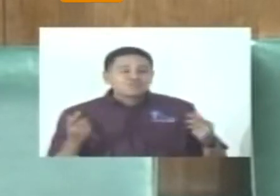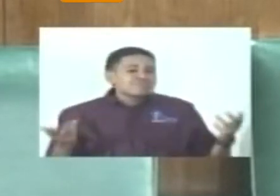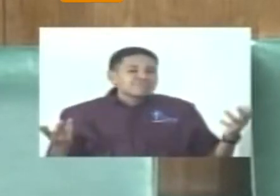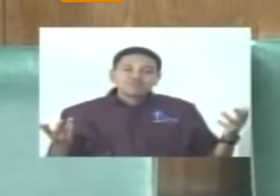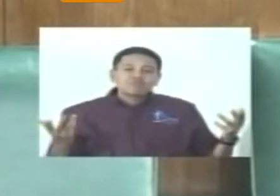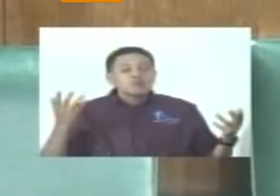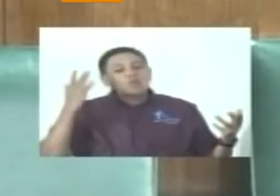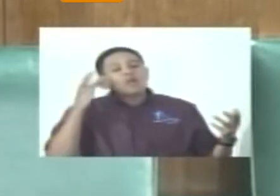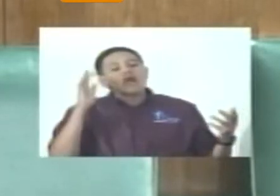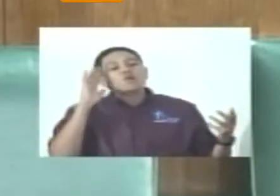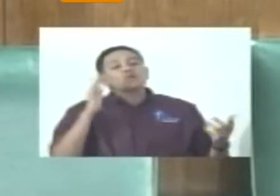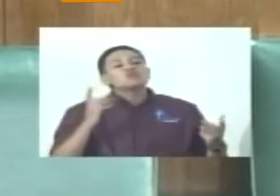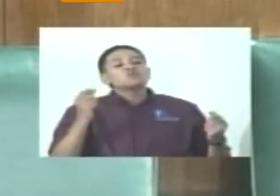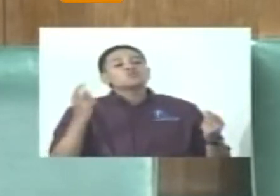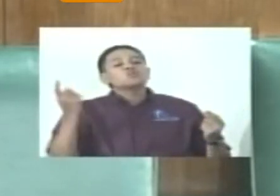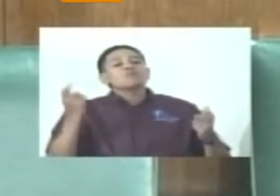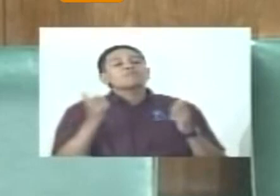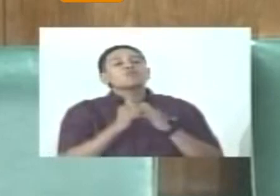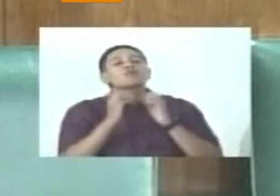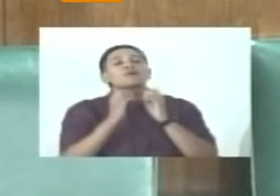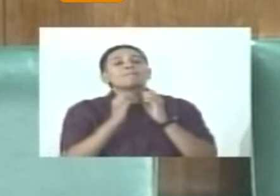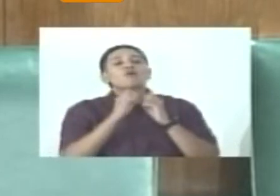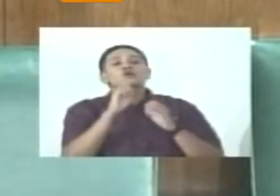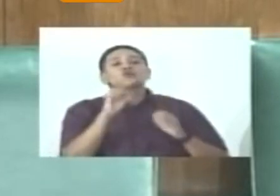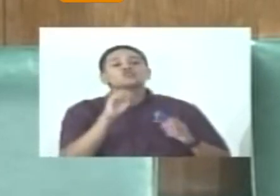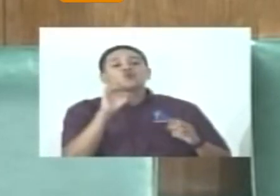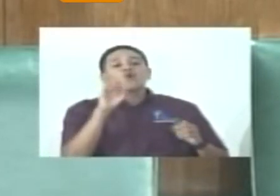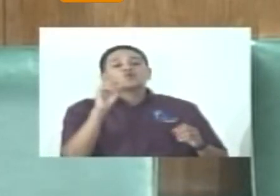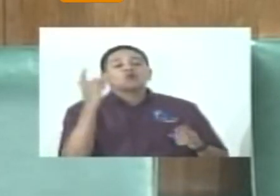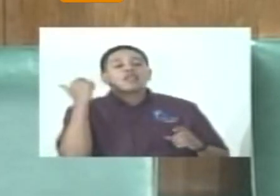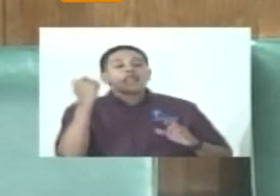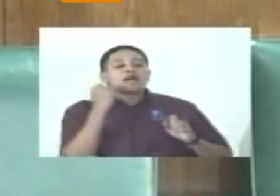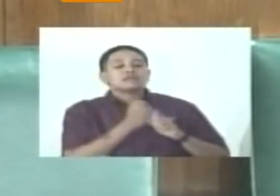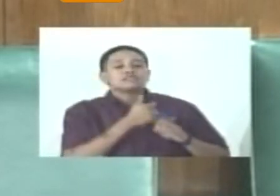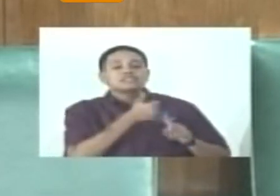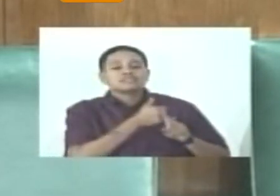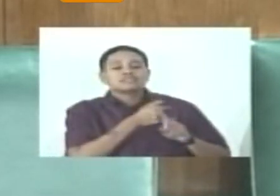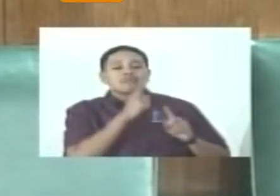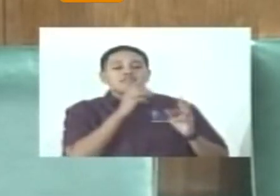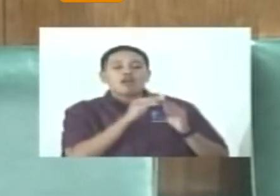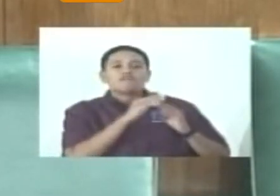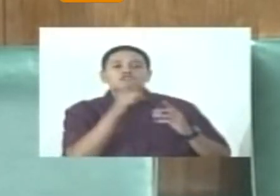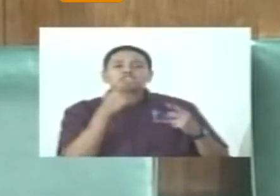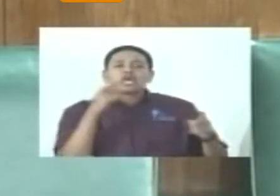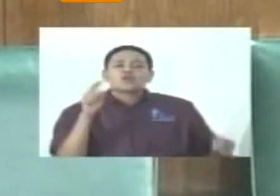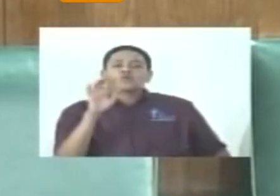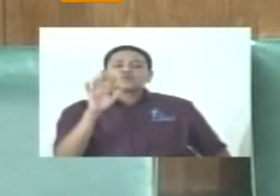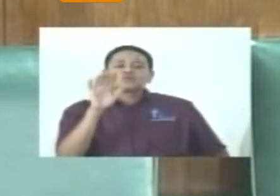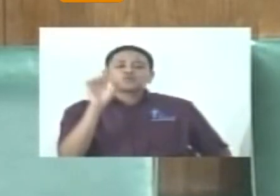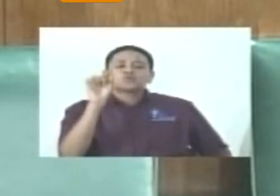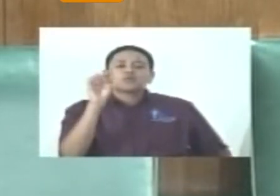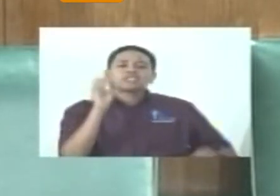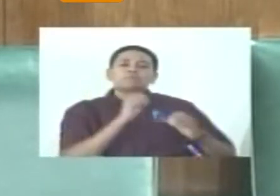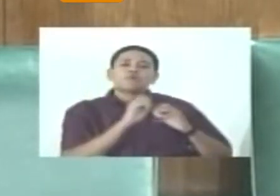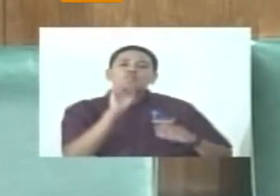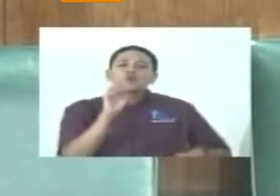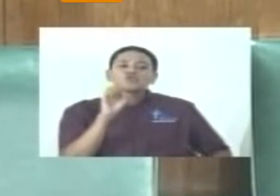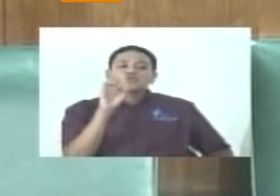Because they're going to do something with more Zozos. Last year at their conference, they announced 20 more